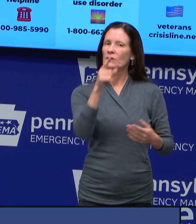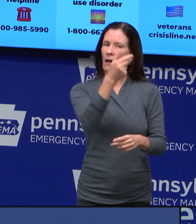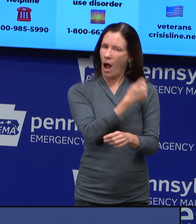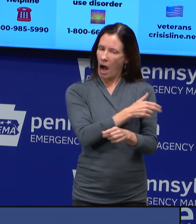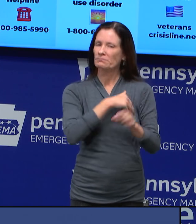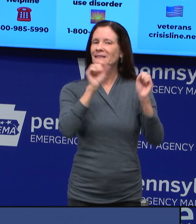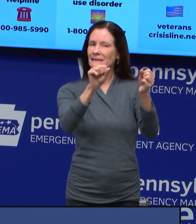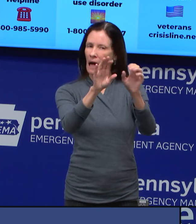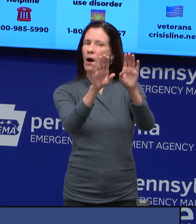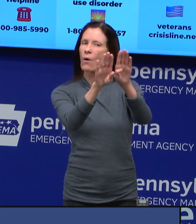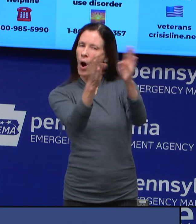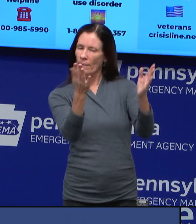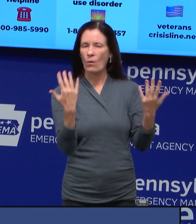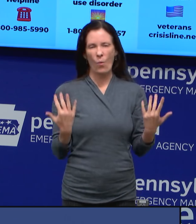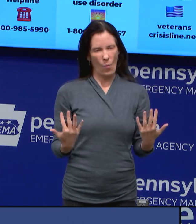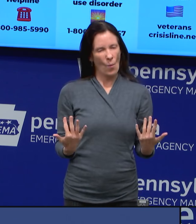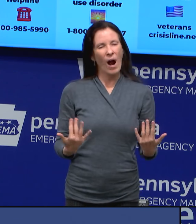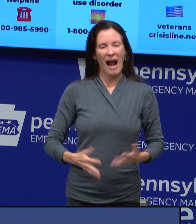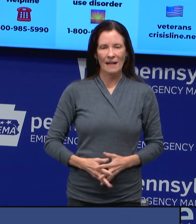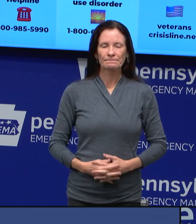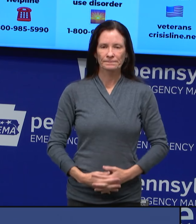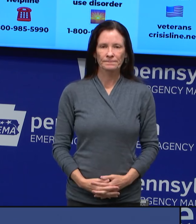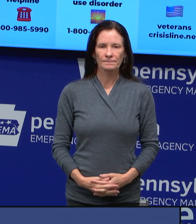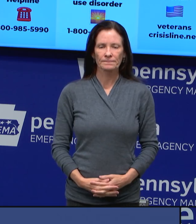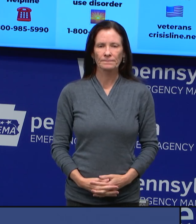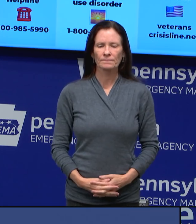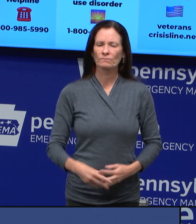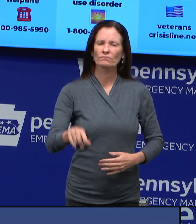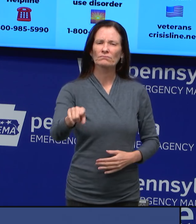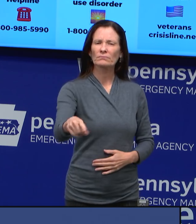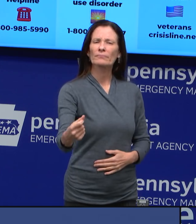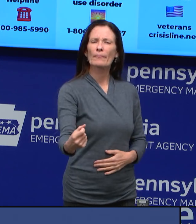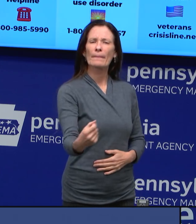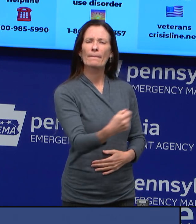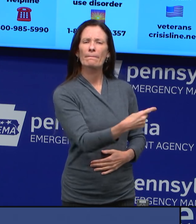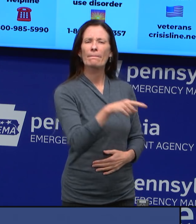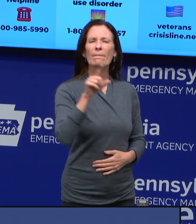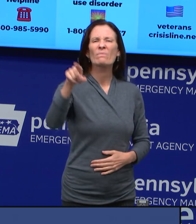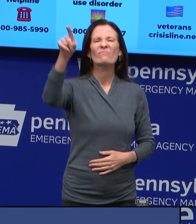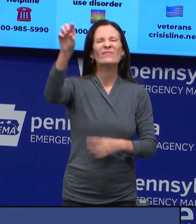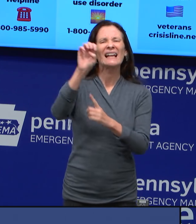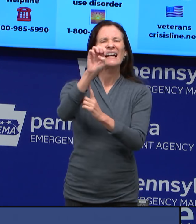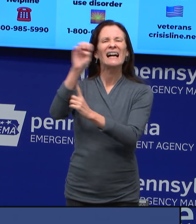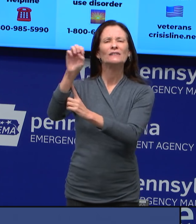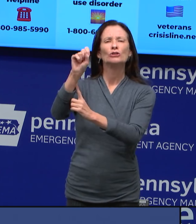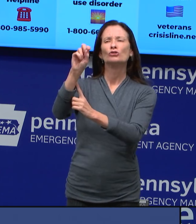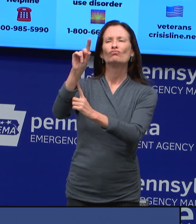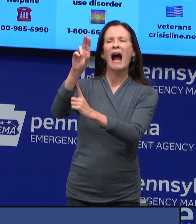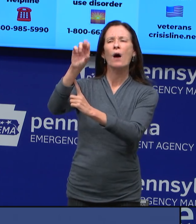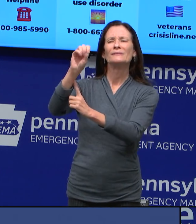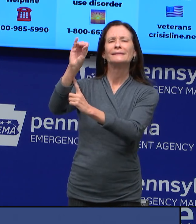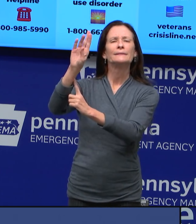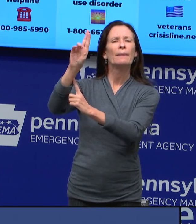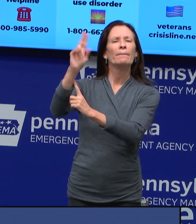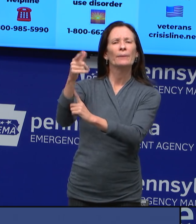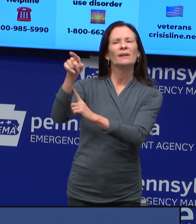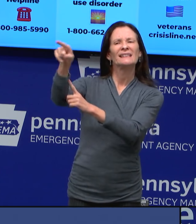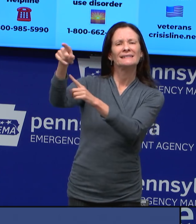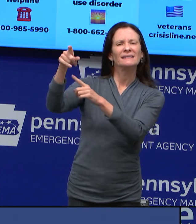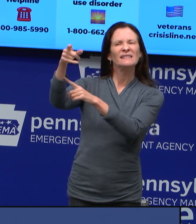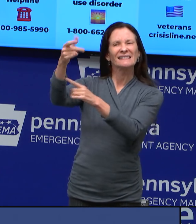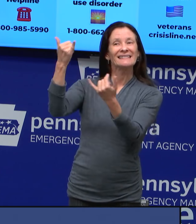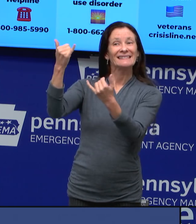any patients. How long does the state plan to keep it open? I don't have a specific information about that, but we are so